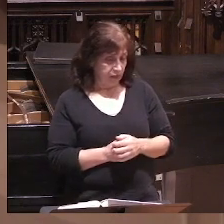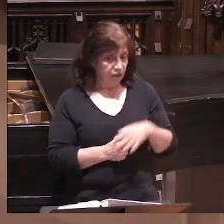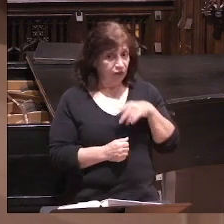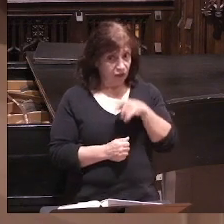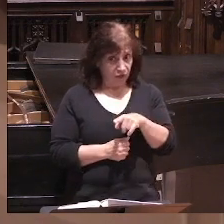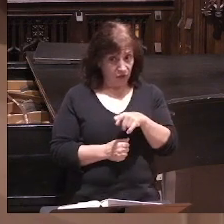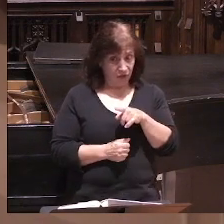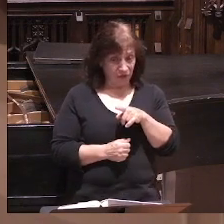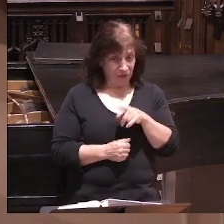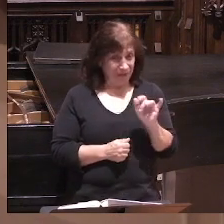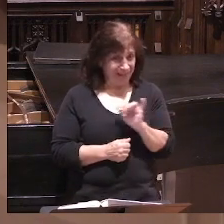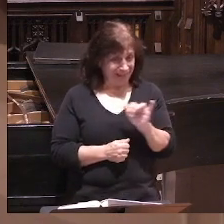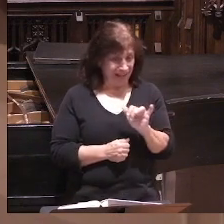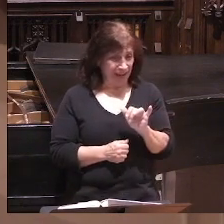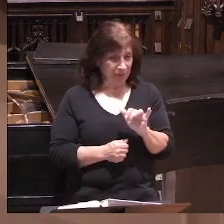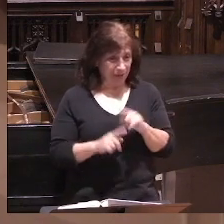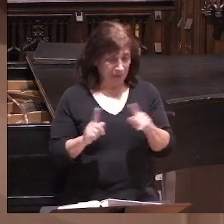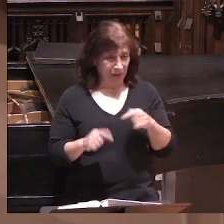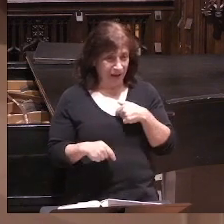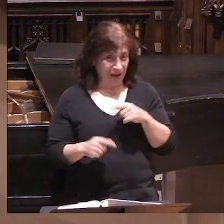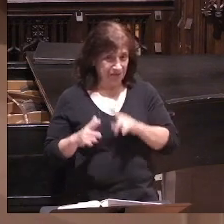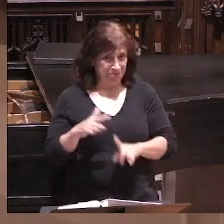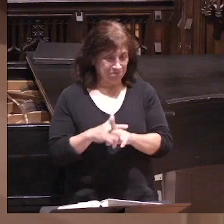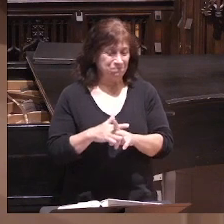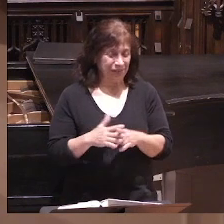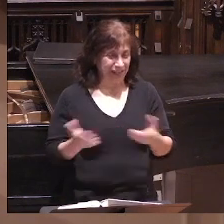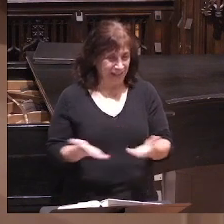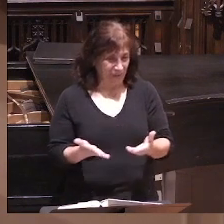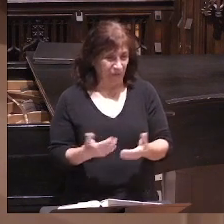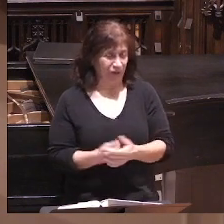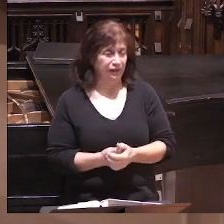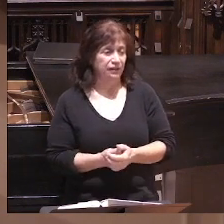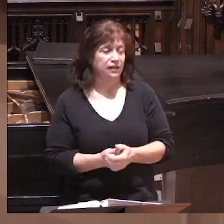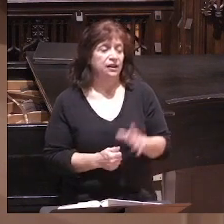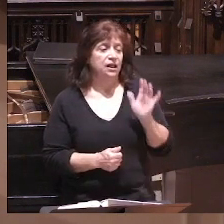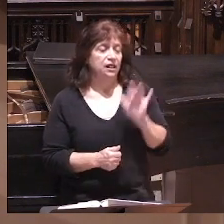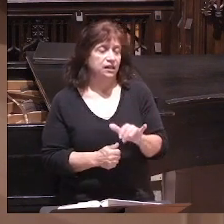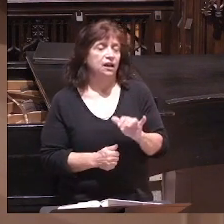you are too, but you were here. And